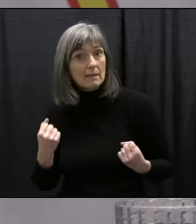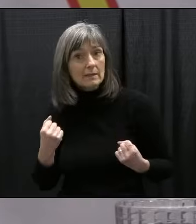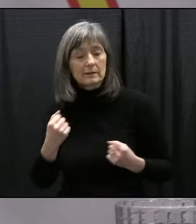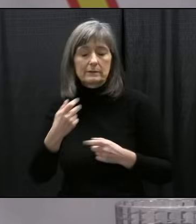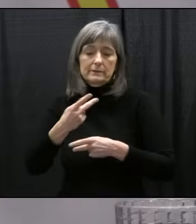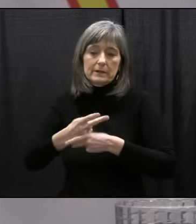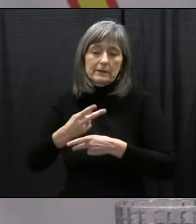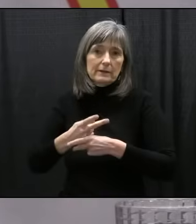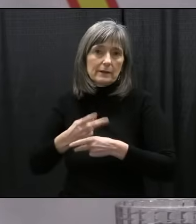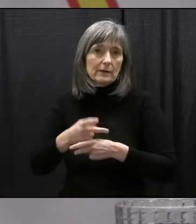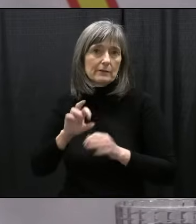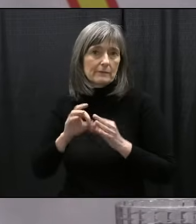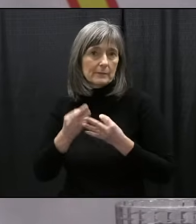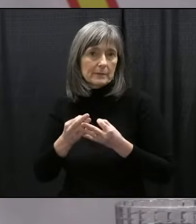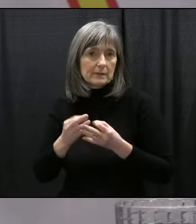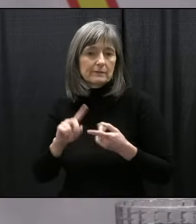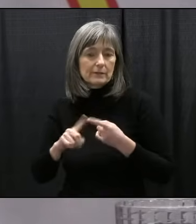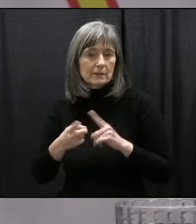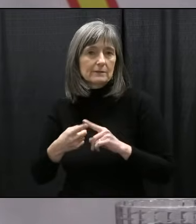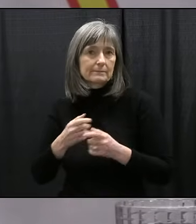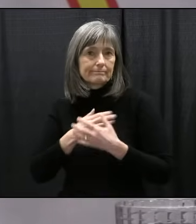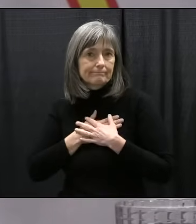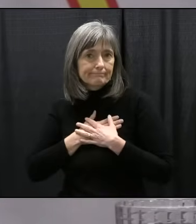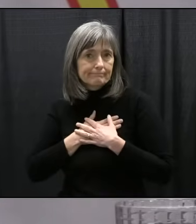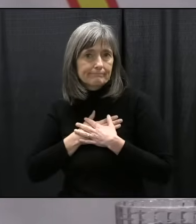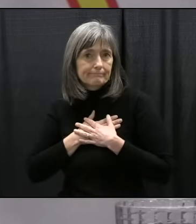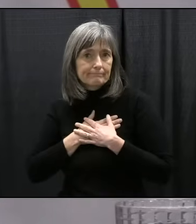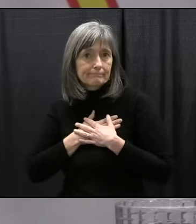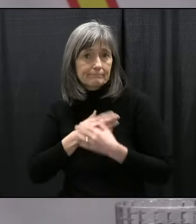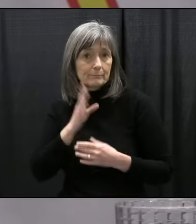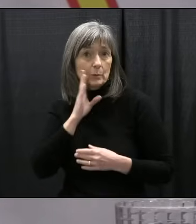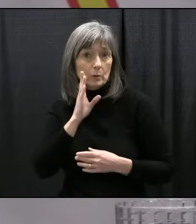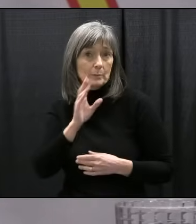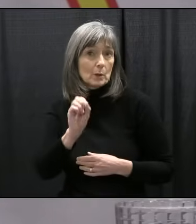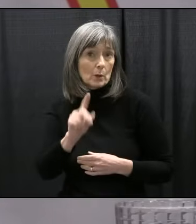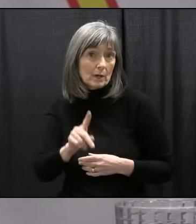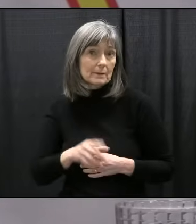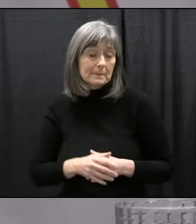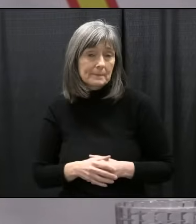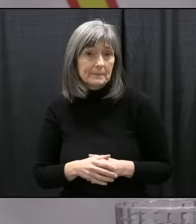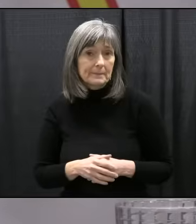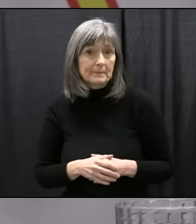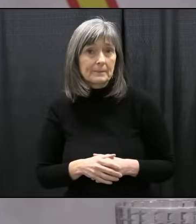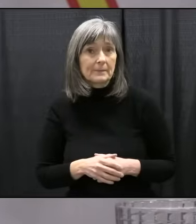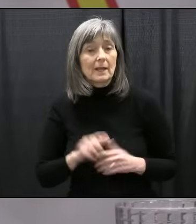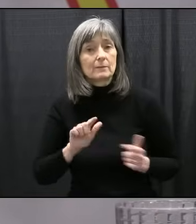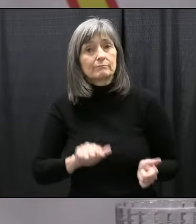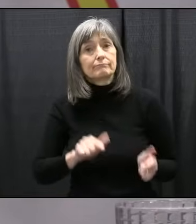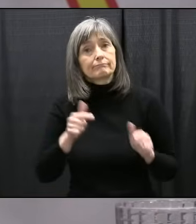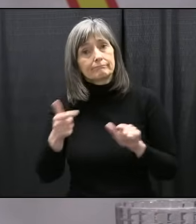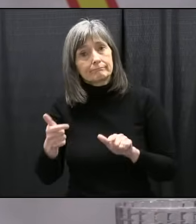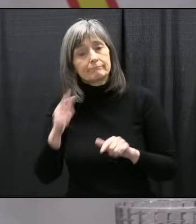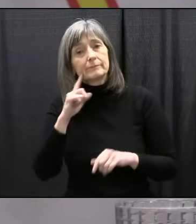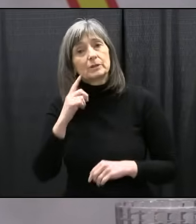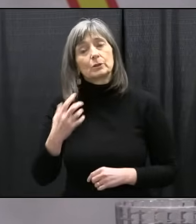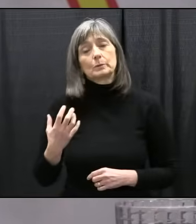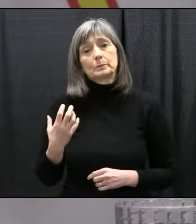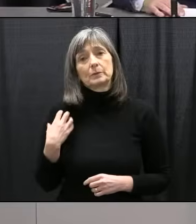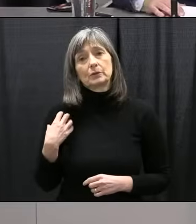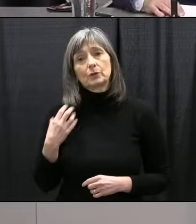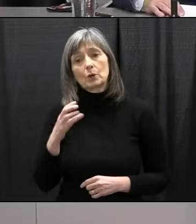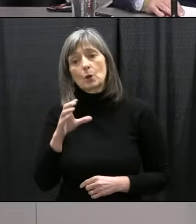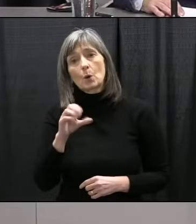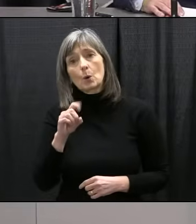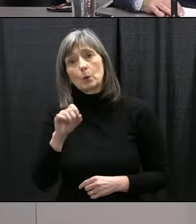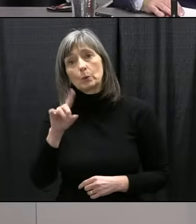ones. Newfoundland and Labrador, we are going to be okay. With that, I'll turn things over now to Minister Cody and President of the